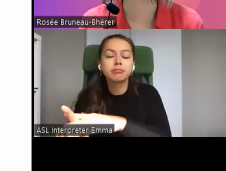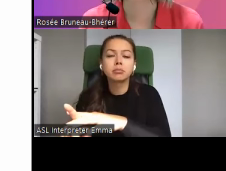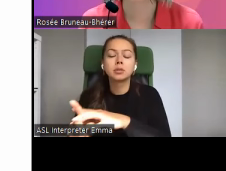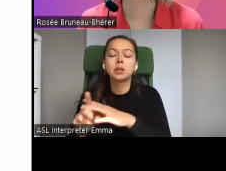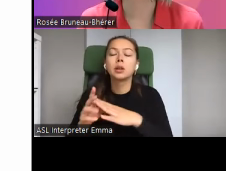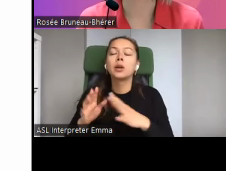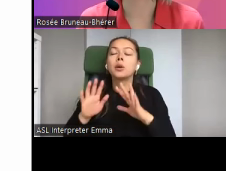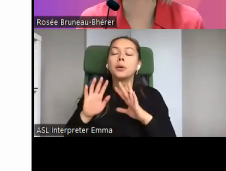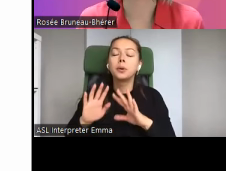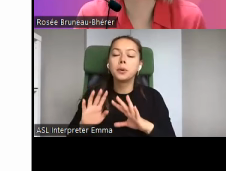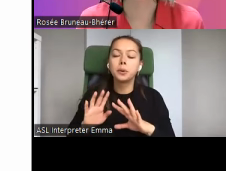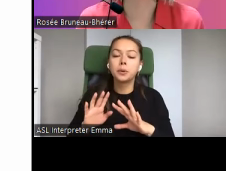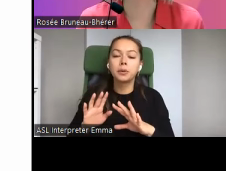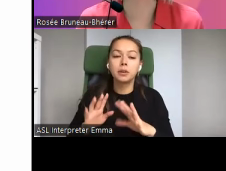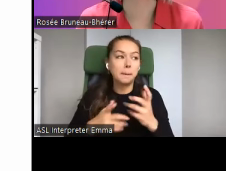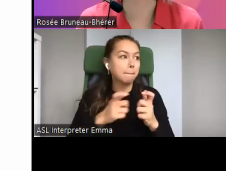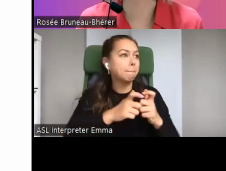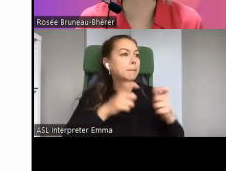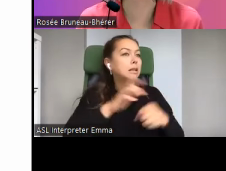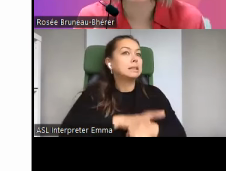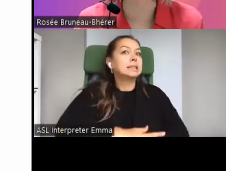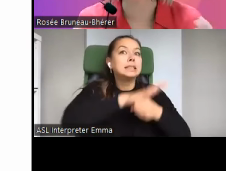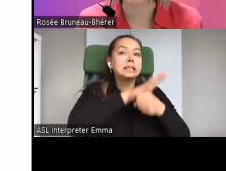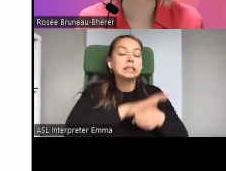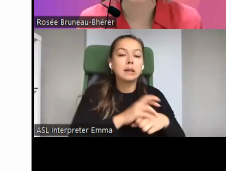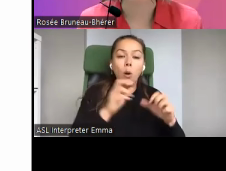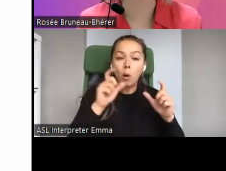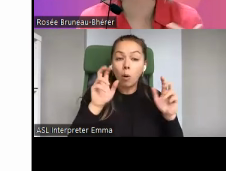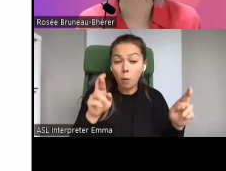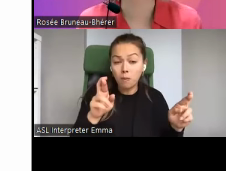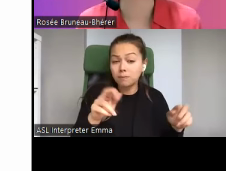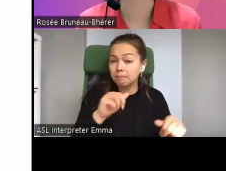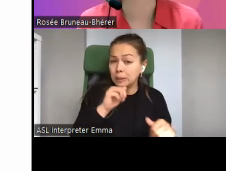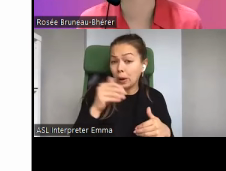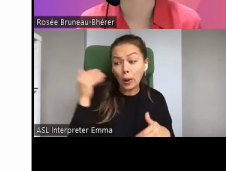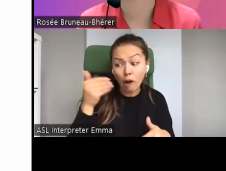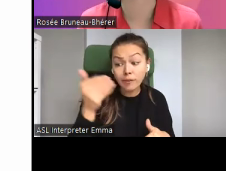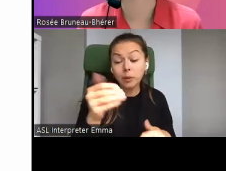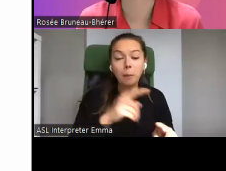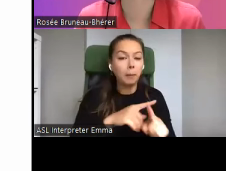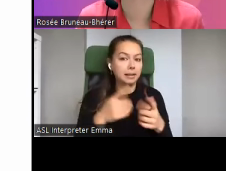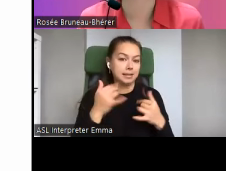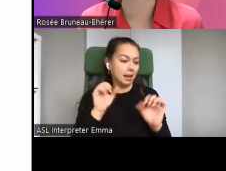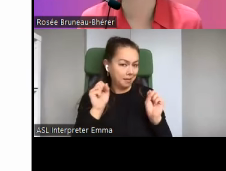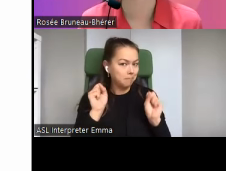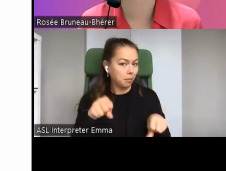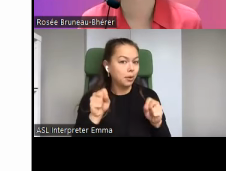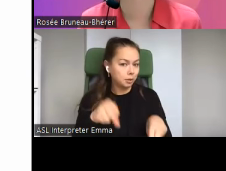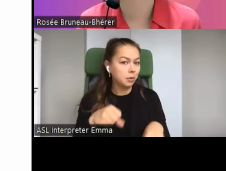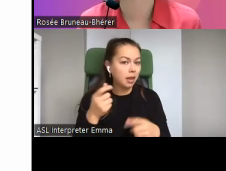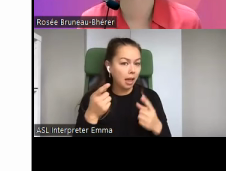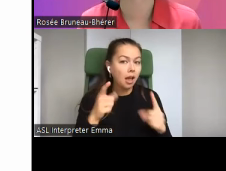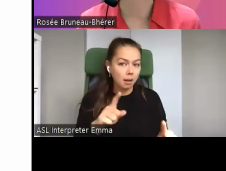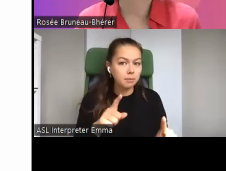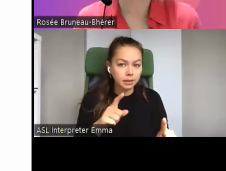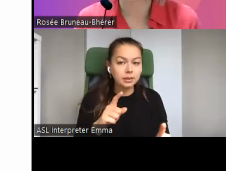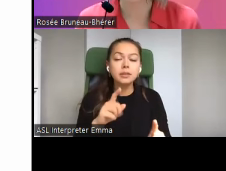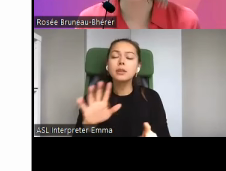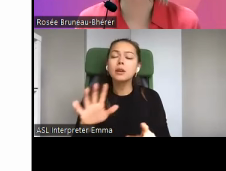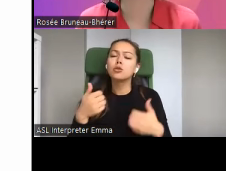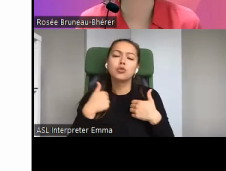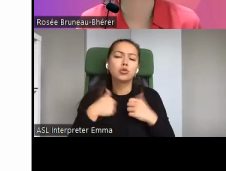confronted to big stresses, and we hope that's not going to be often, but it could happen. So we want to get Jeremy to try different